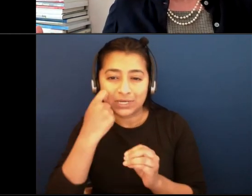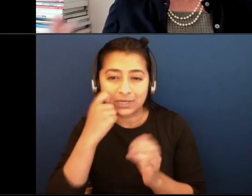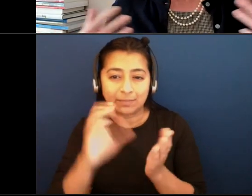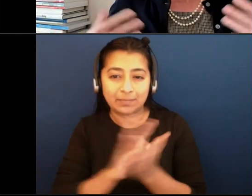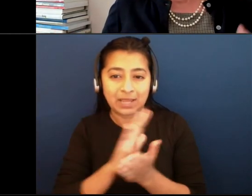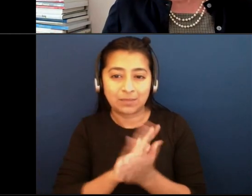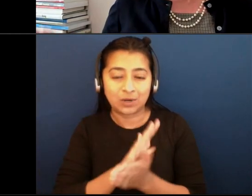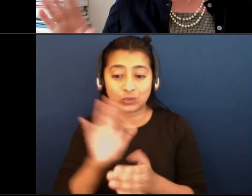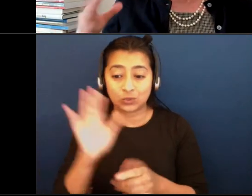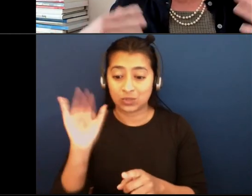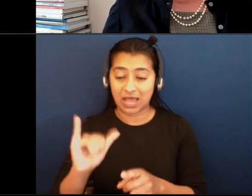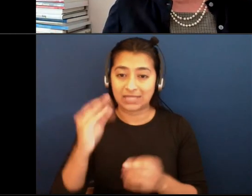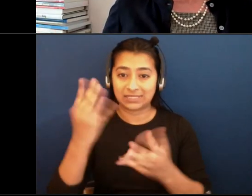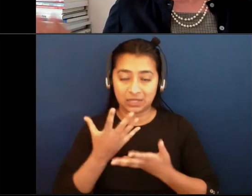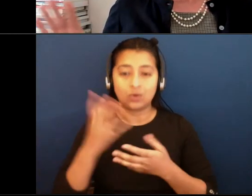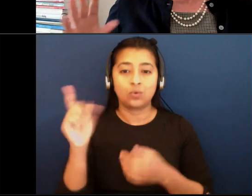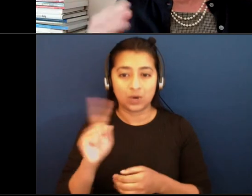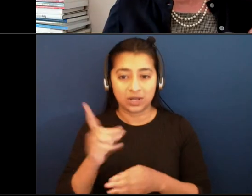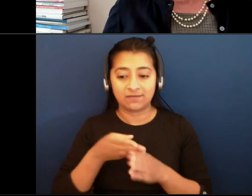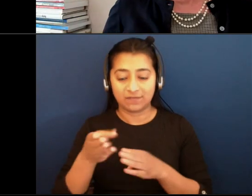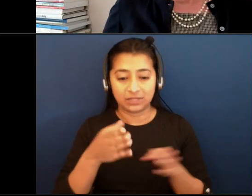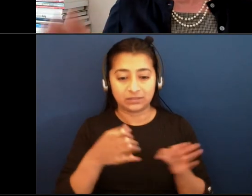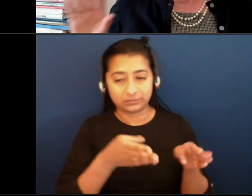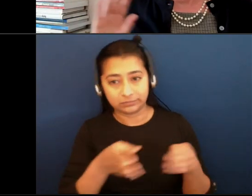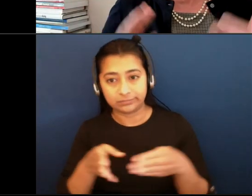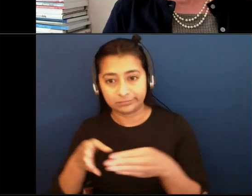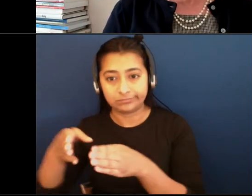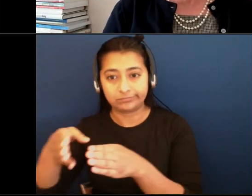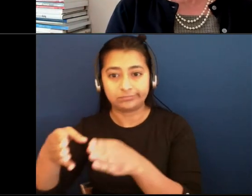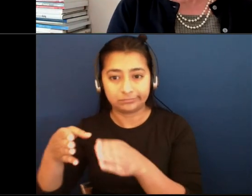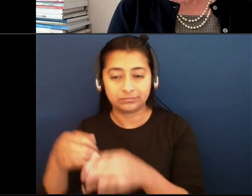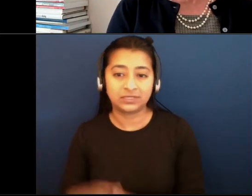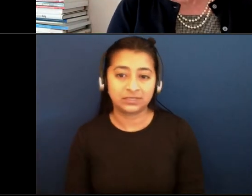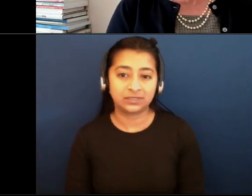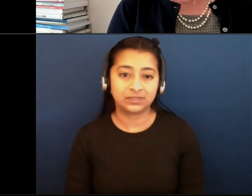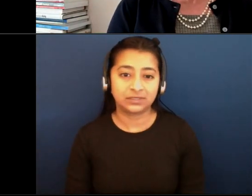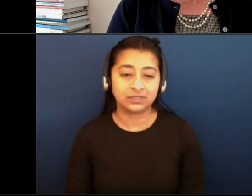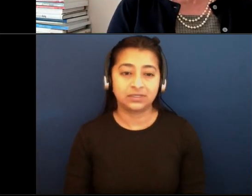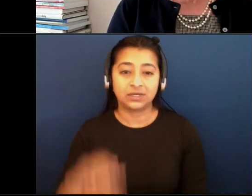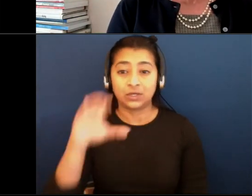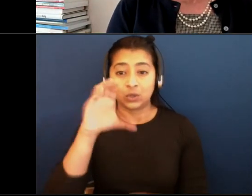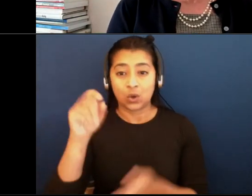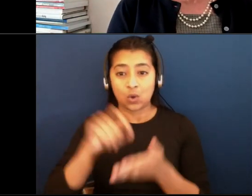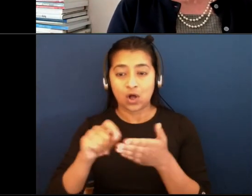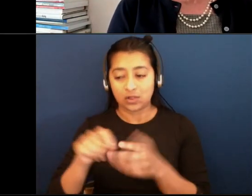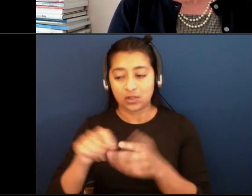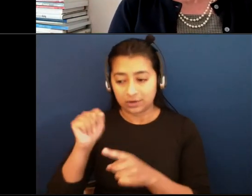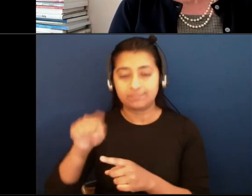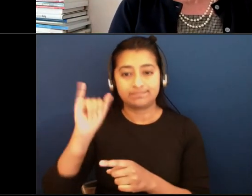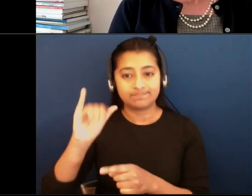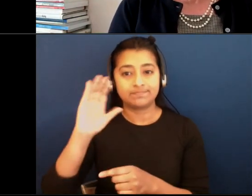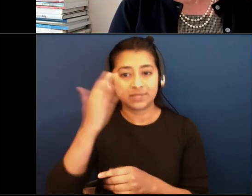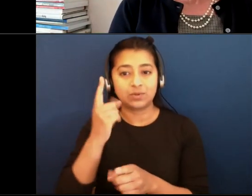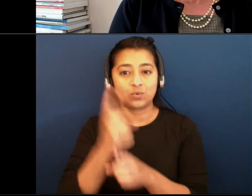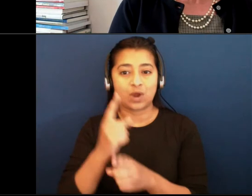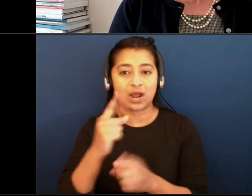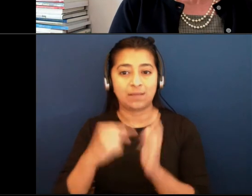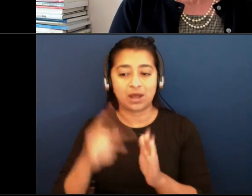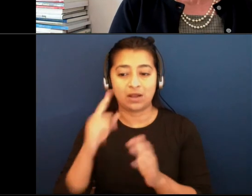us this is where the field is going, and that co-authoring is the right model for including